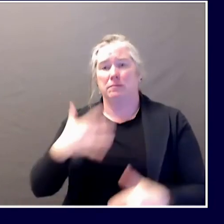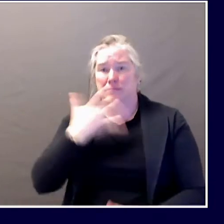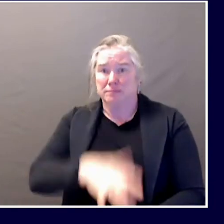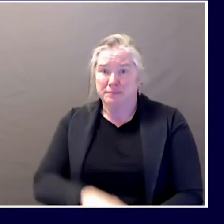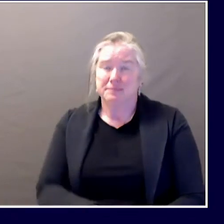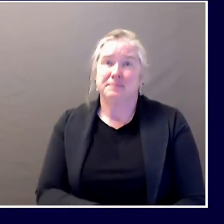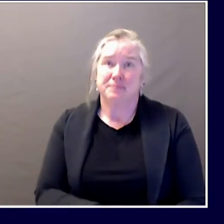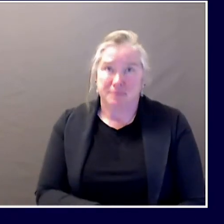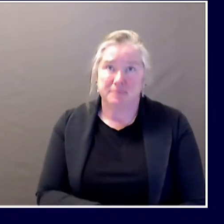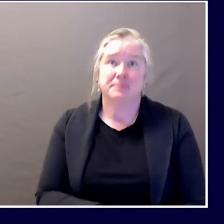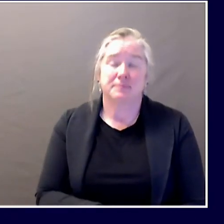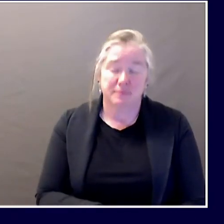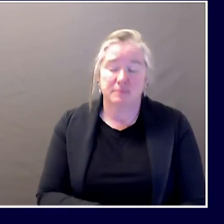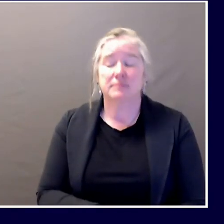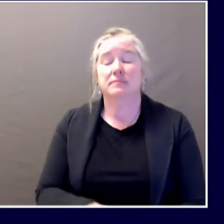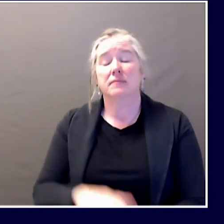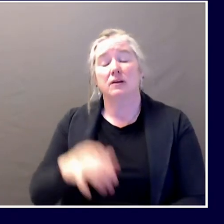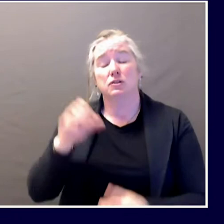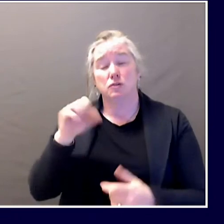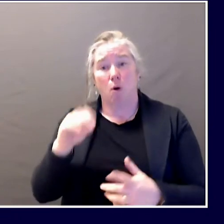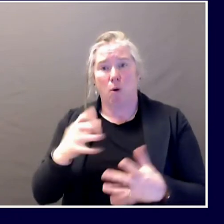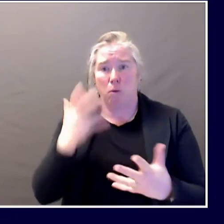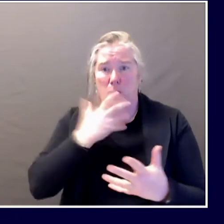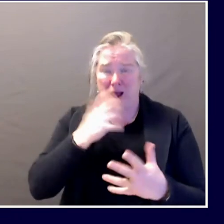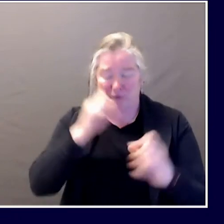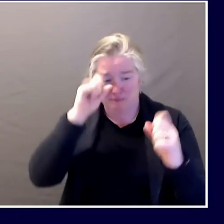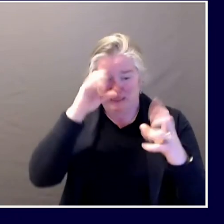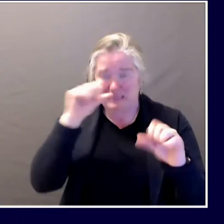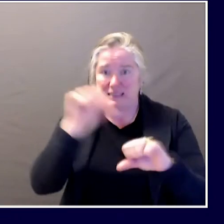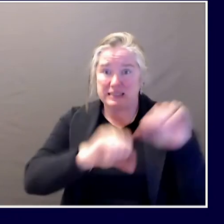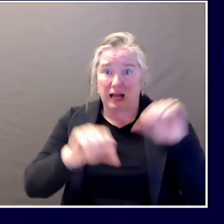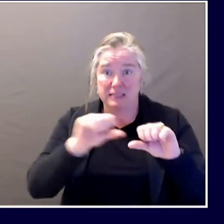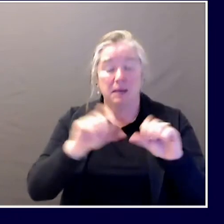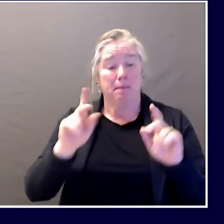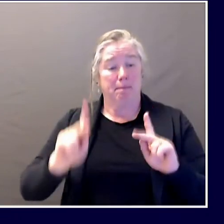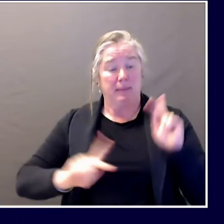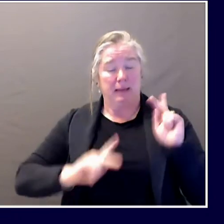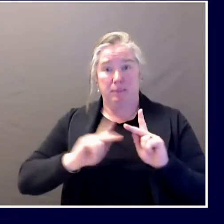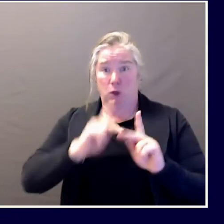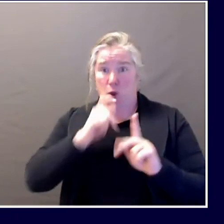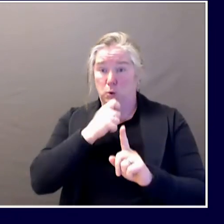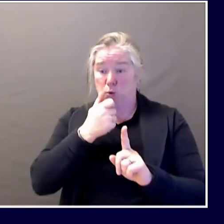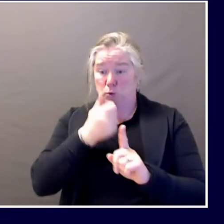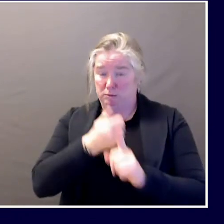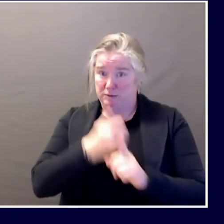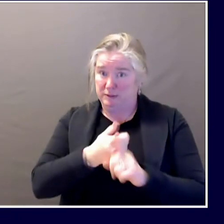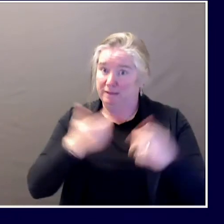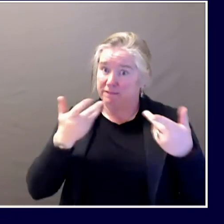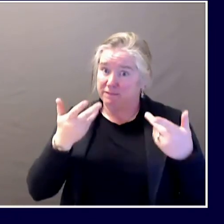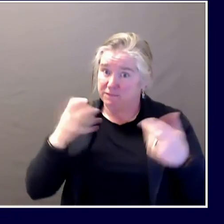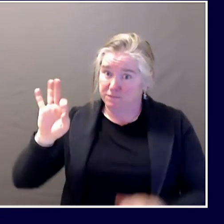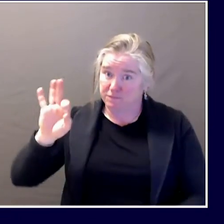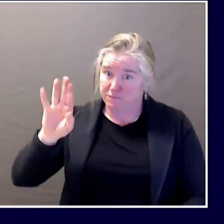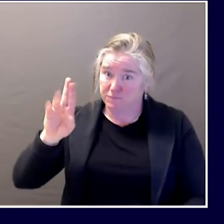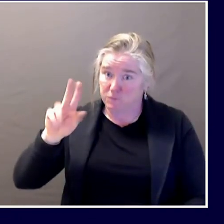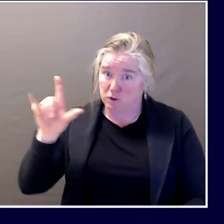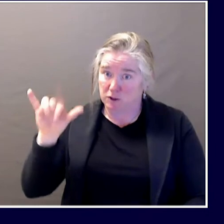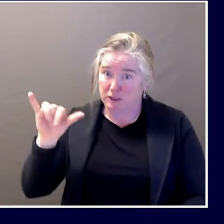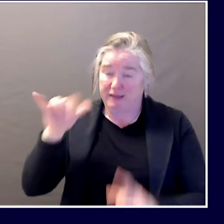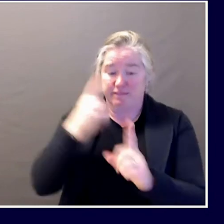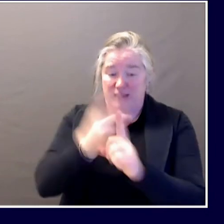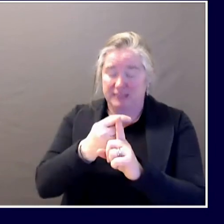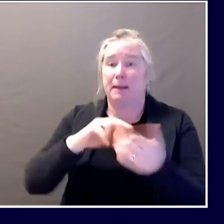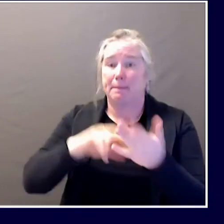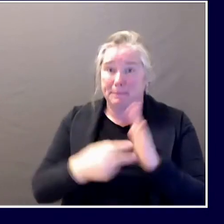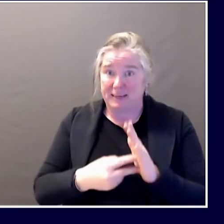vaccines, fully vaccinated people who have, again, been 14 days after their completion